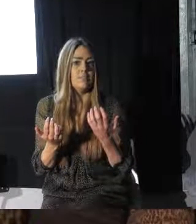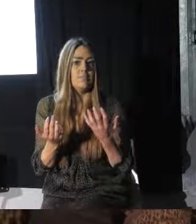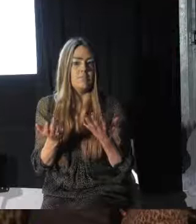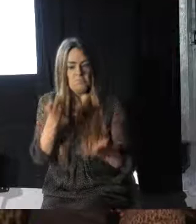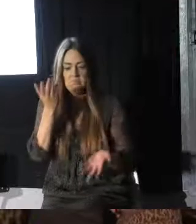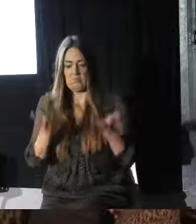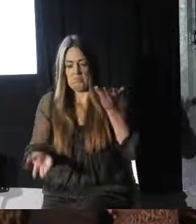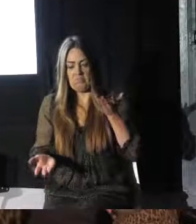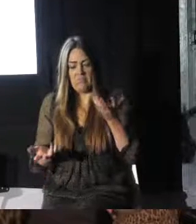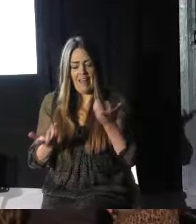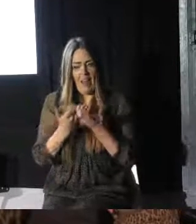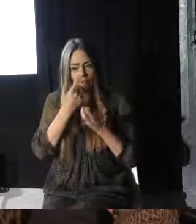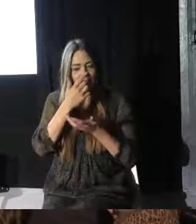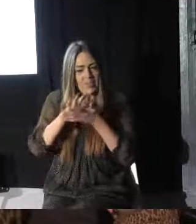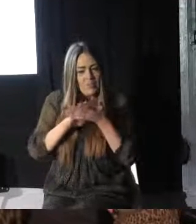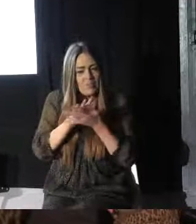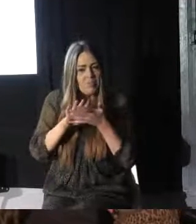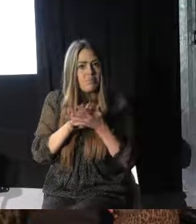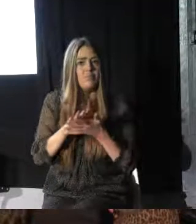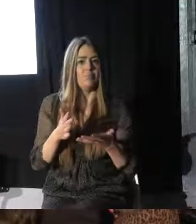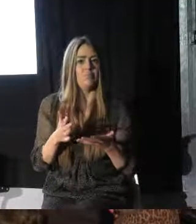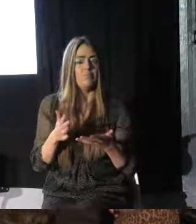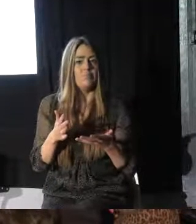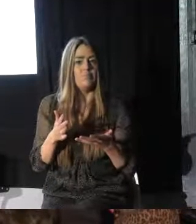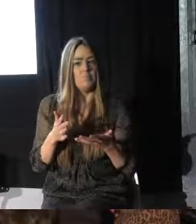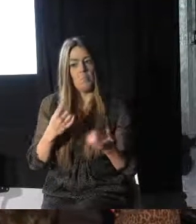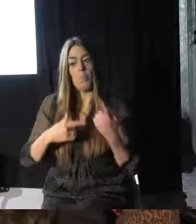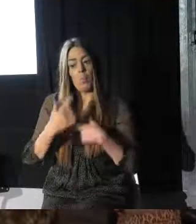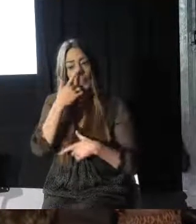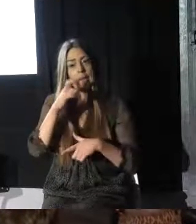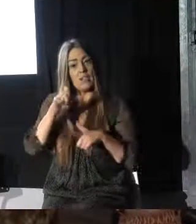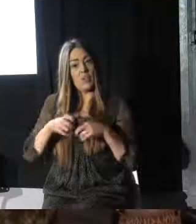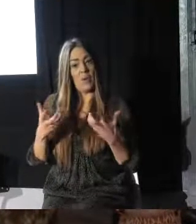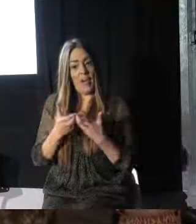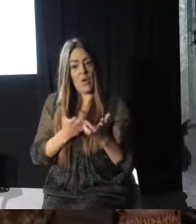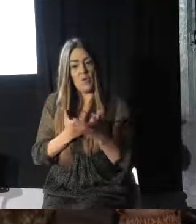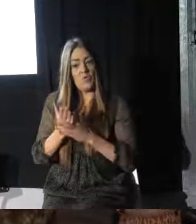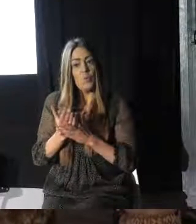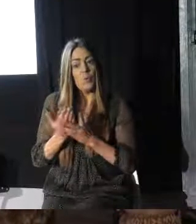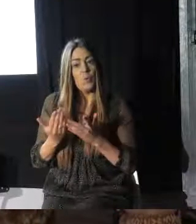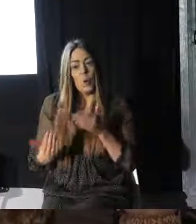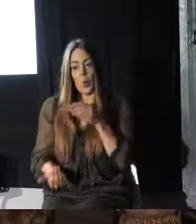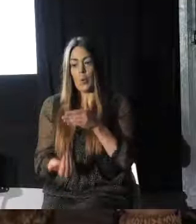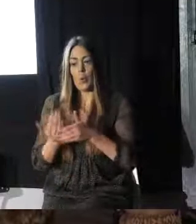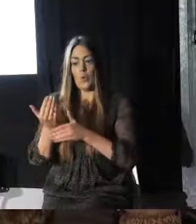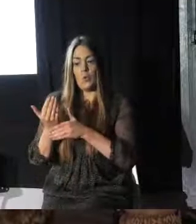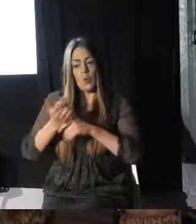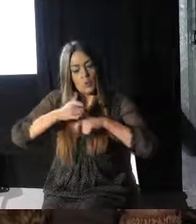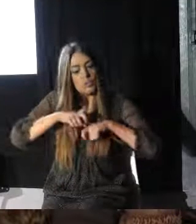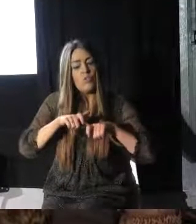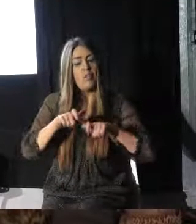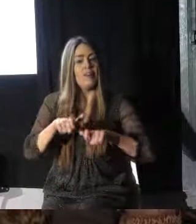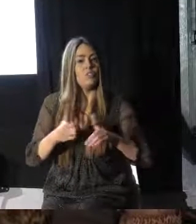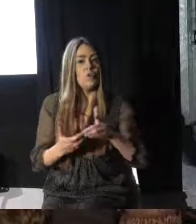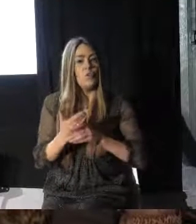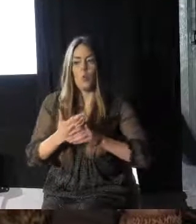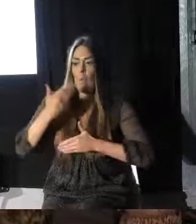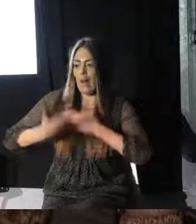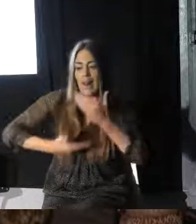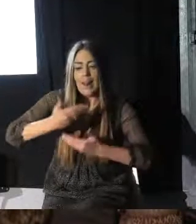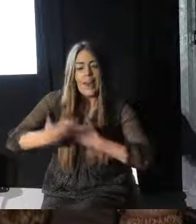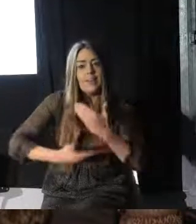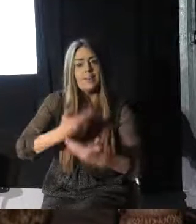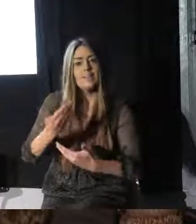inequality, of injustice? We can do so with a new sense of duration, of legacy, of